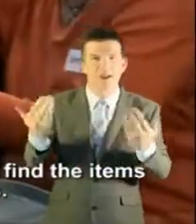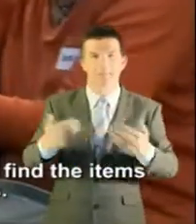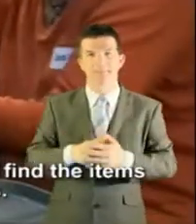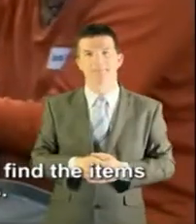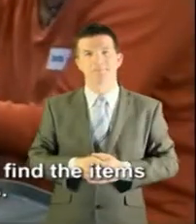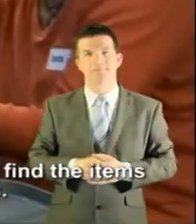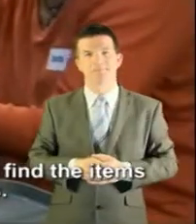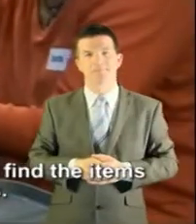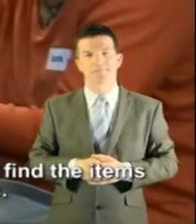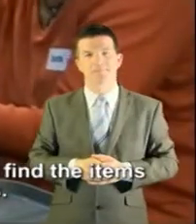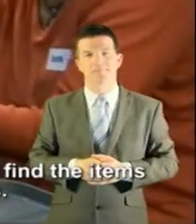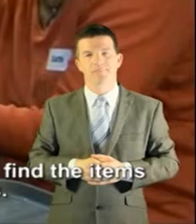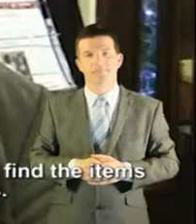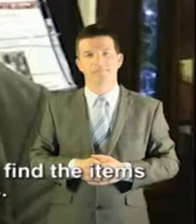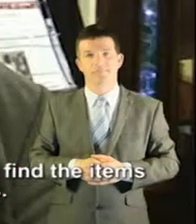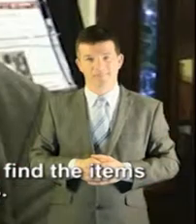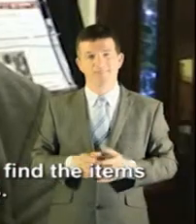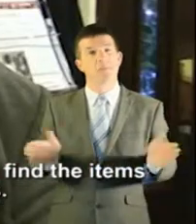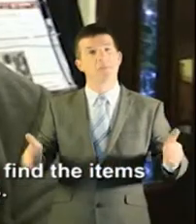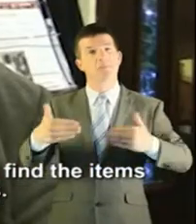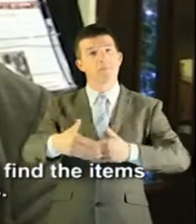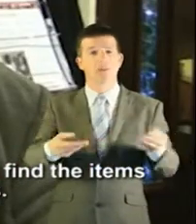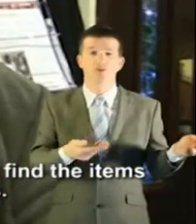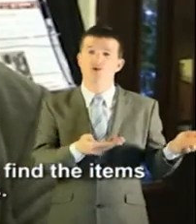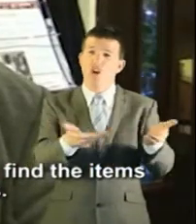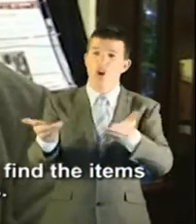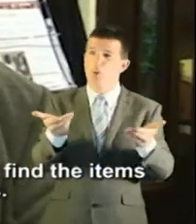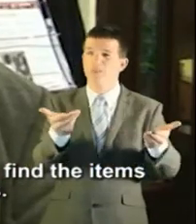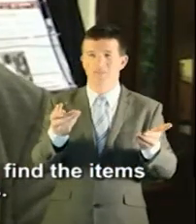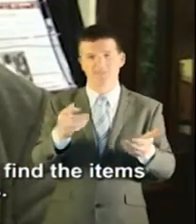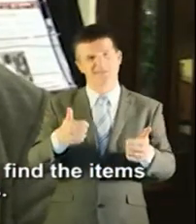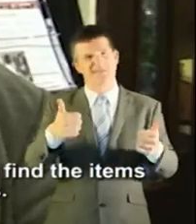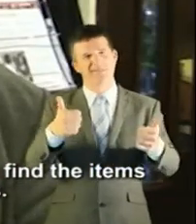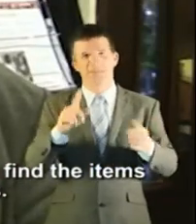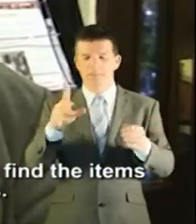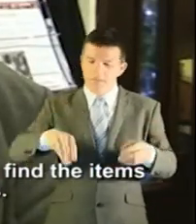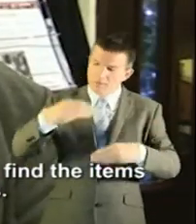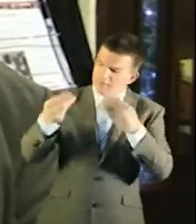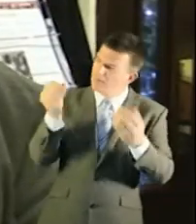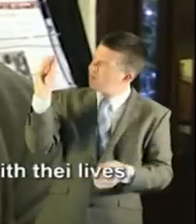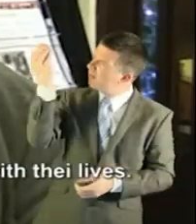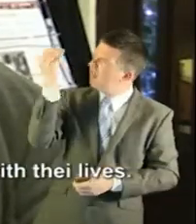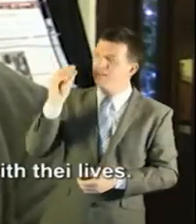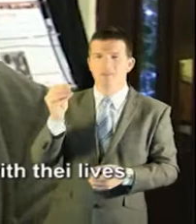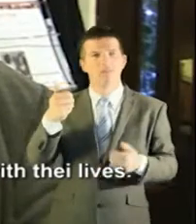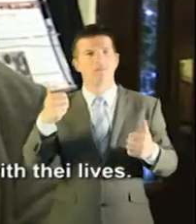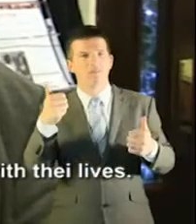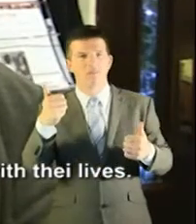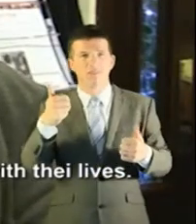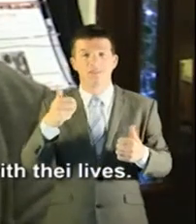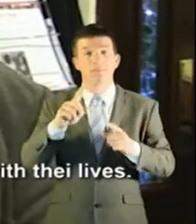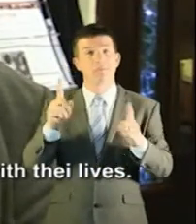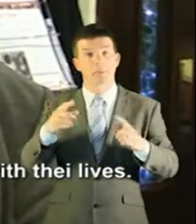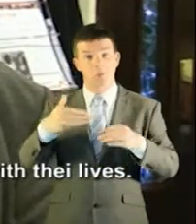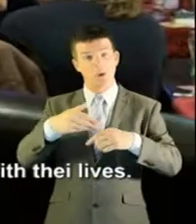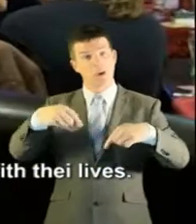tricks coming here will be something which will help people find the items they want to without having to scour the high street. If they work here, they can take them